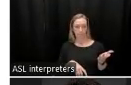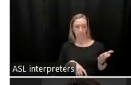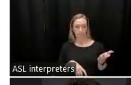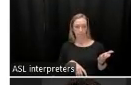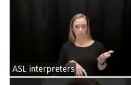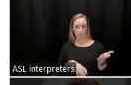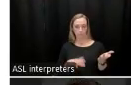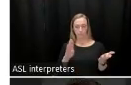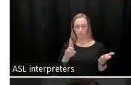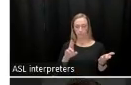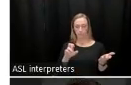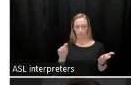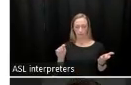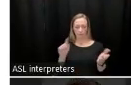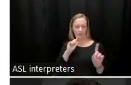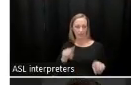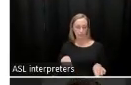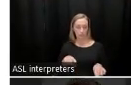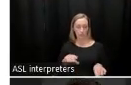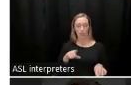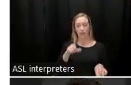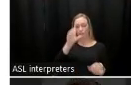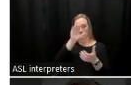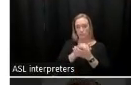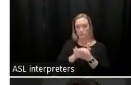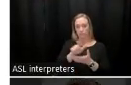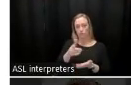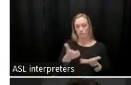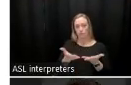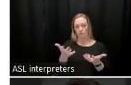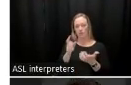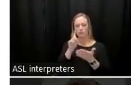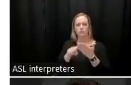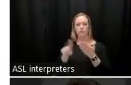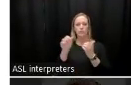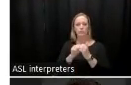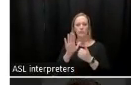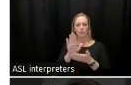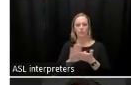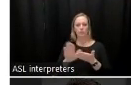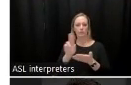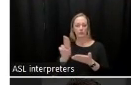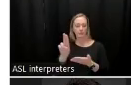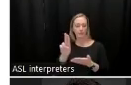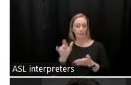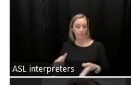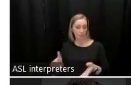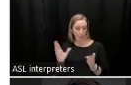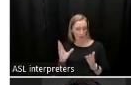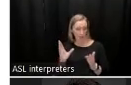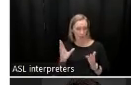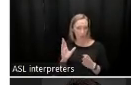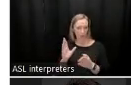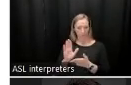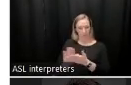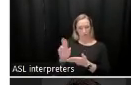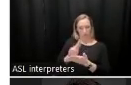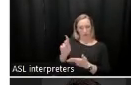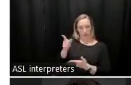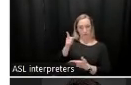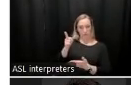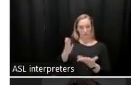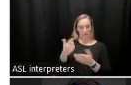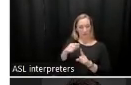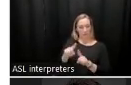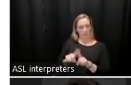I believe it. You'd probably want to make sure with your institution if that's allowable. That institutions might have different policies